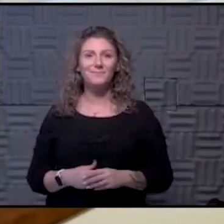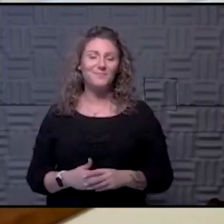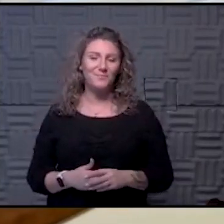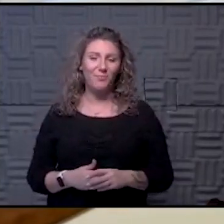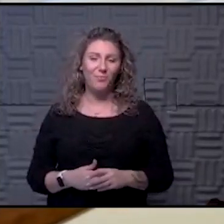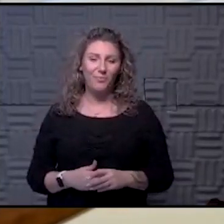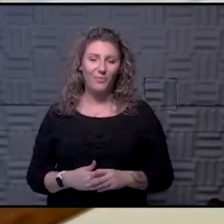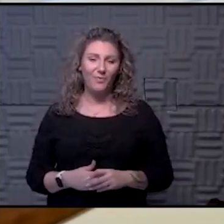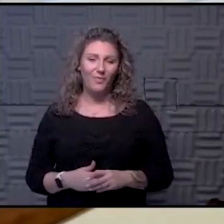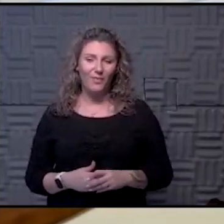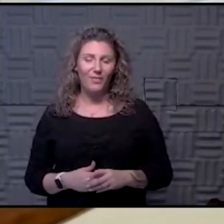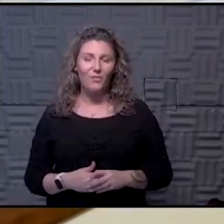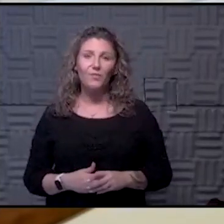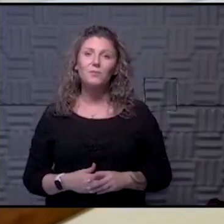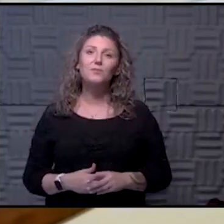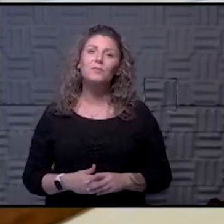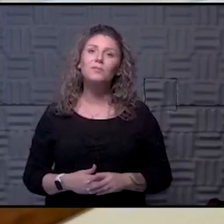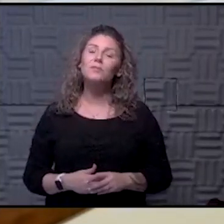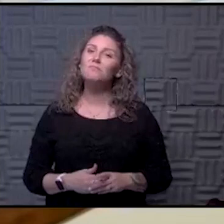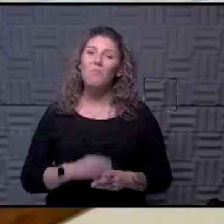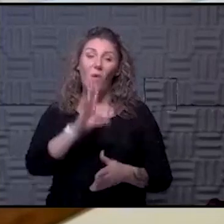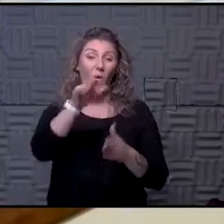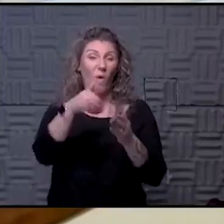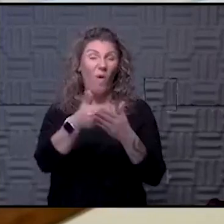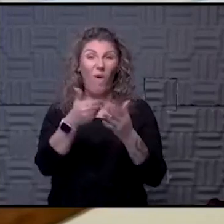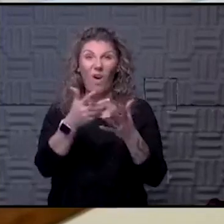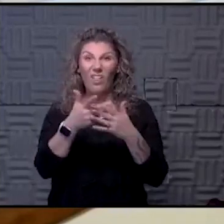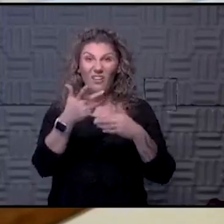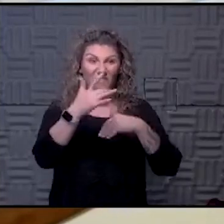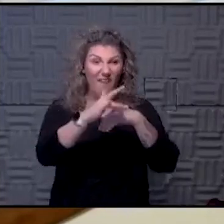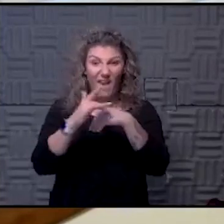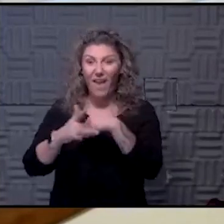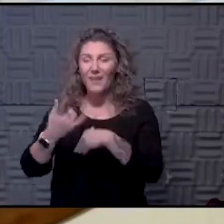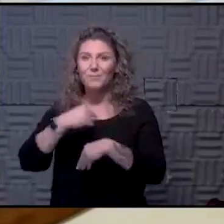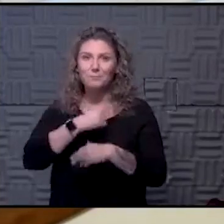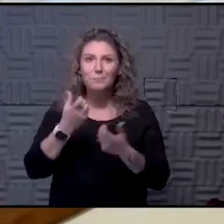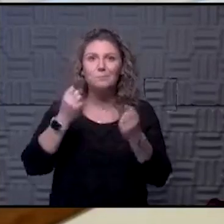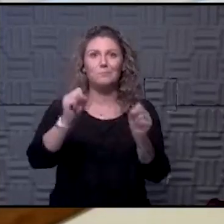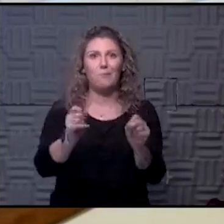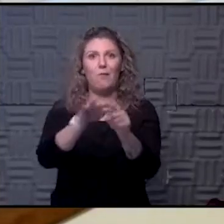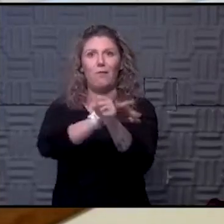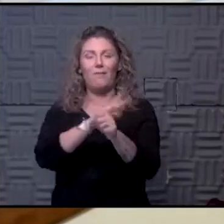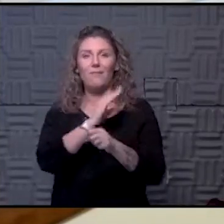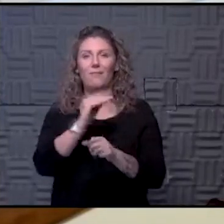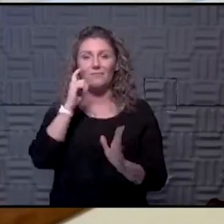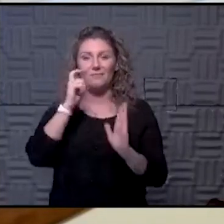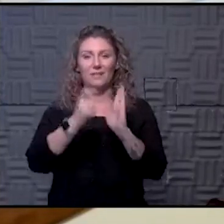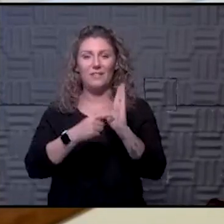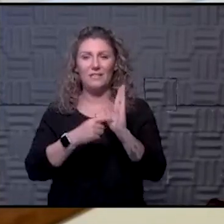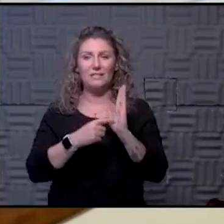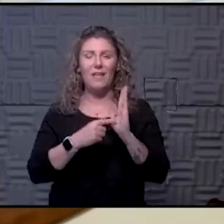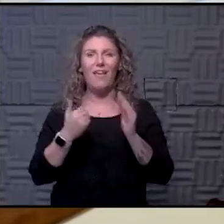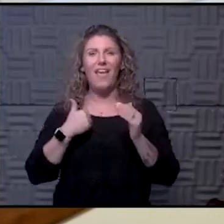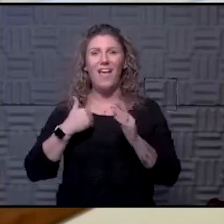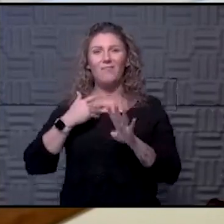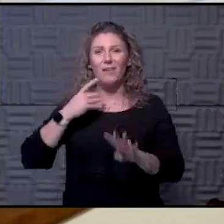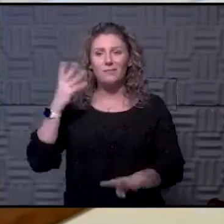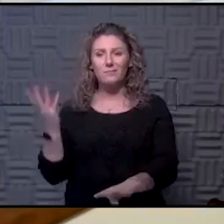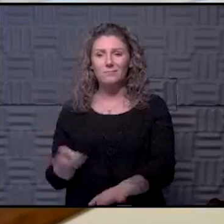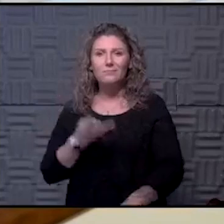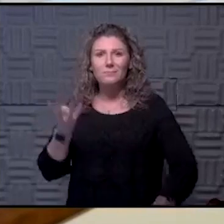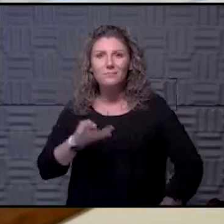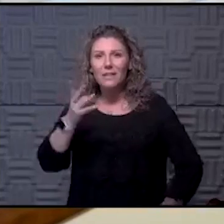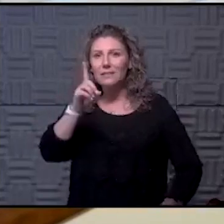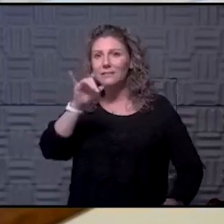so we're just trying to cover all the gaps that we can and that we've identified. We have some dialysis providers that have